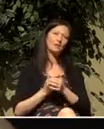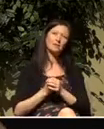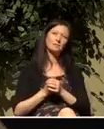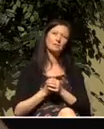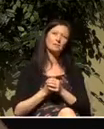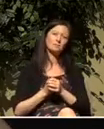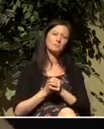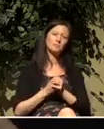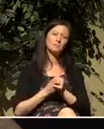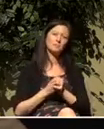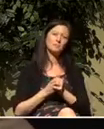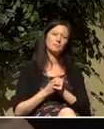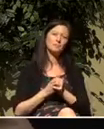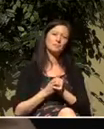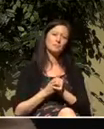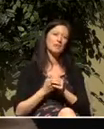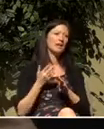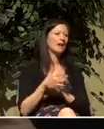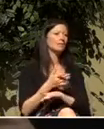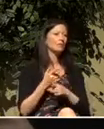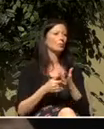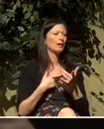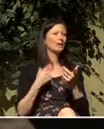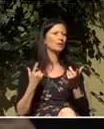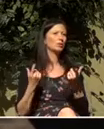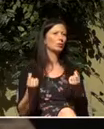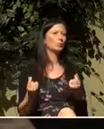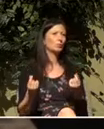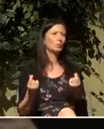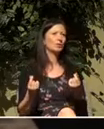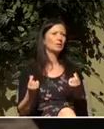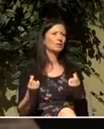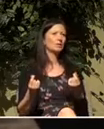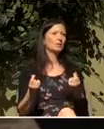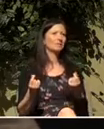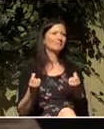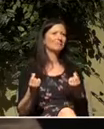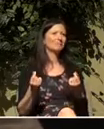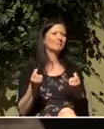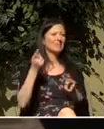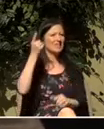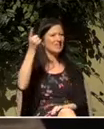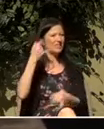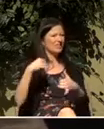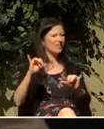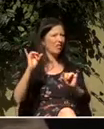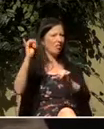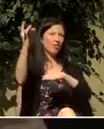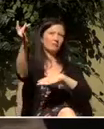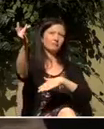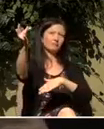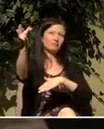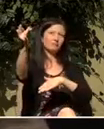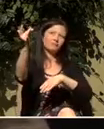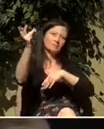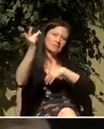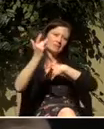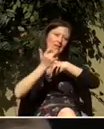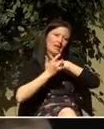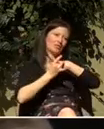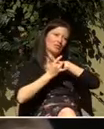thought after what I did to him at this point, it was like he was reaching out to me to tell me that he forgave